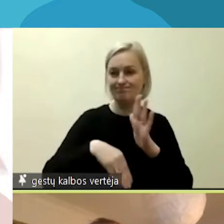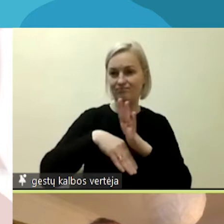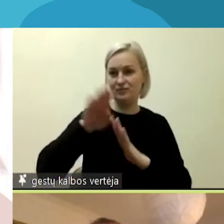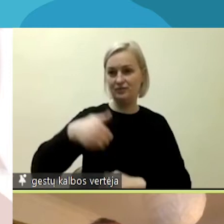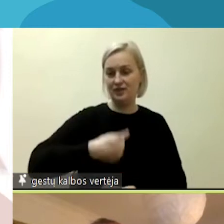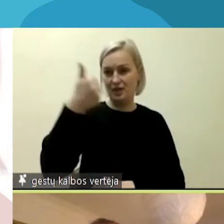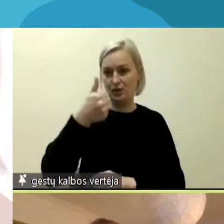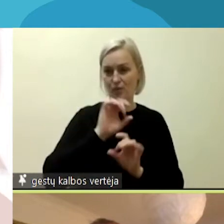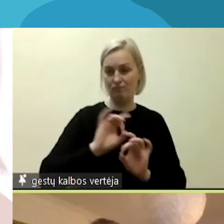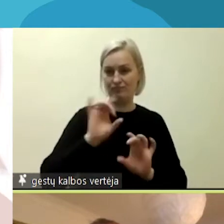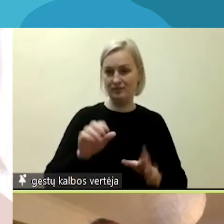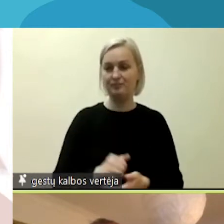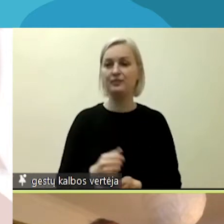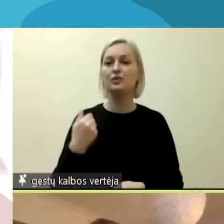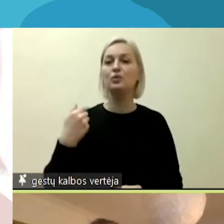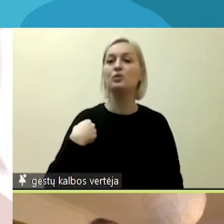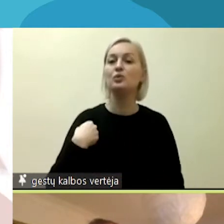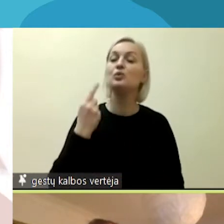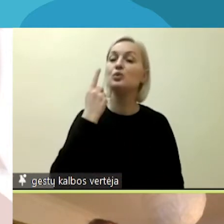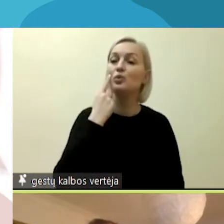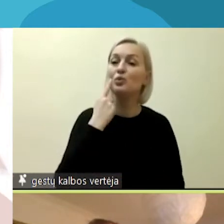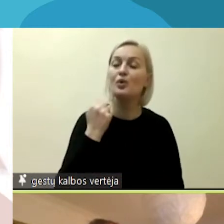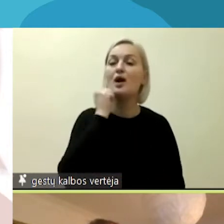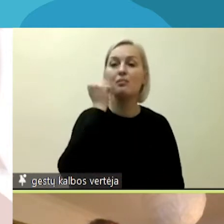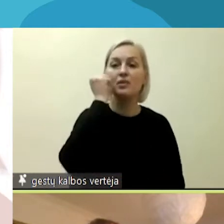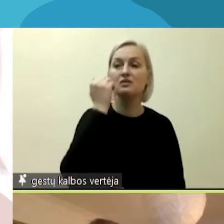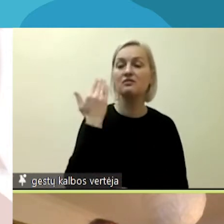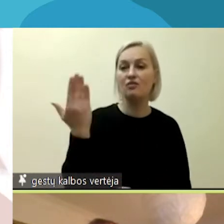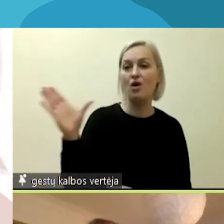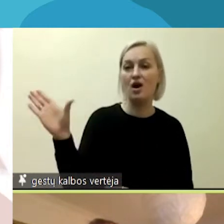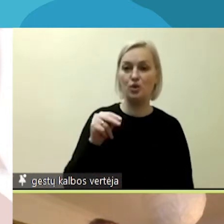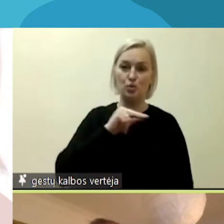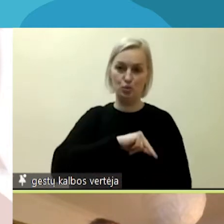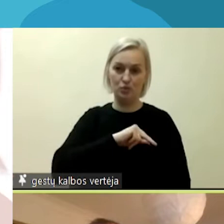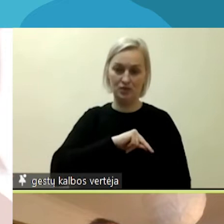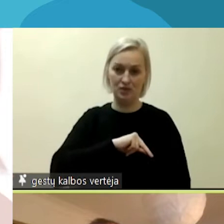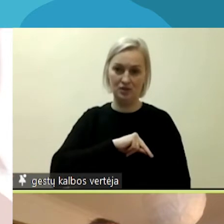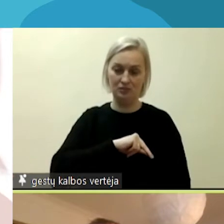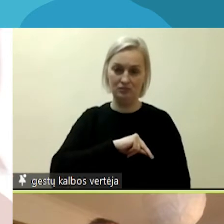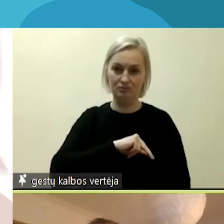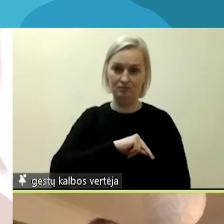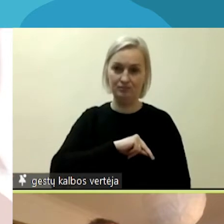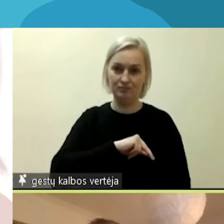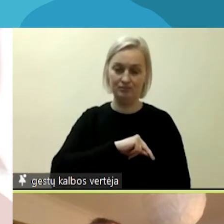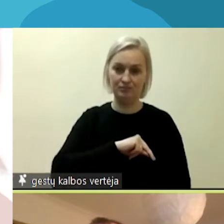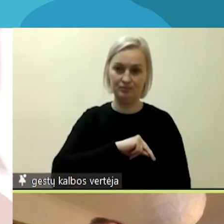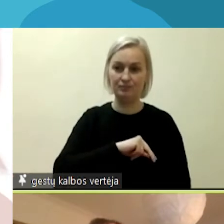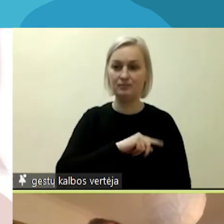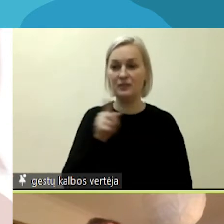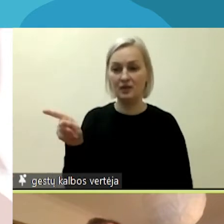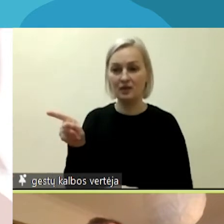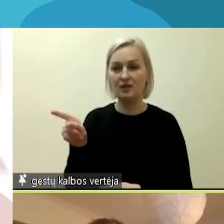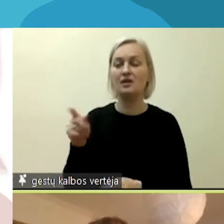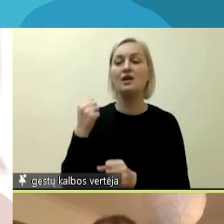that we have with the Facts Against Hate project, which is coordinated by the Human Rights section of the